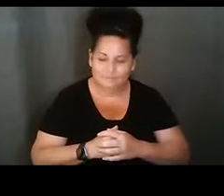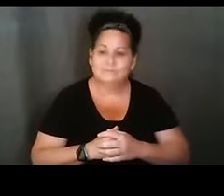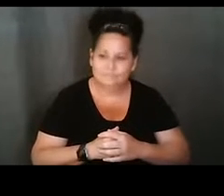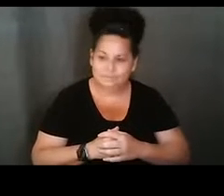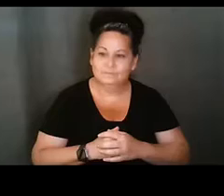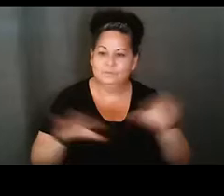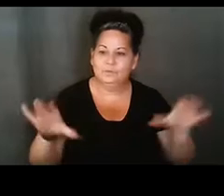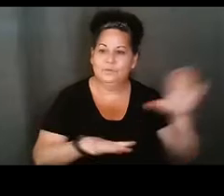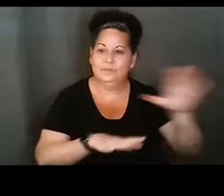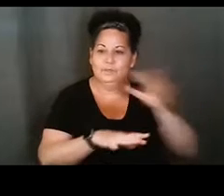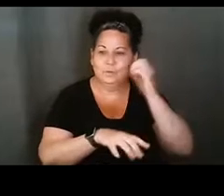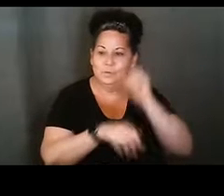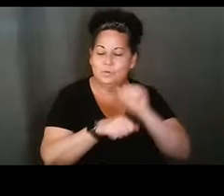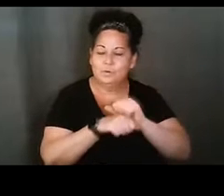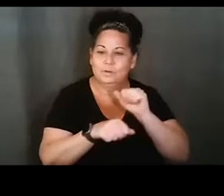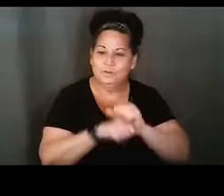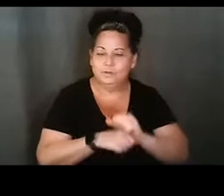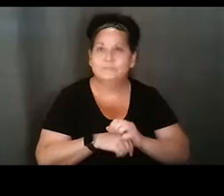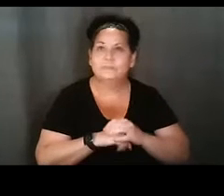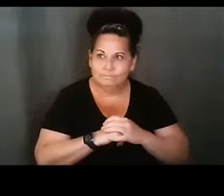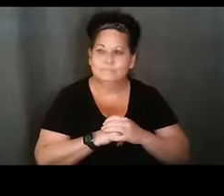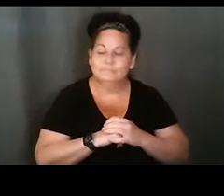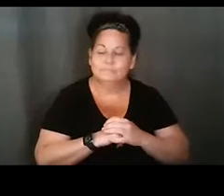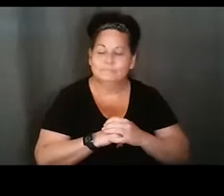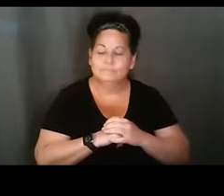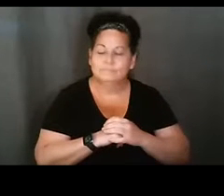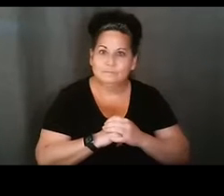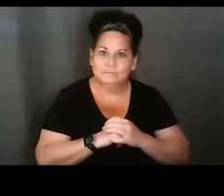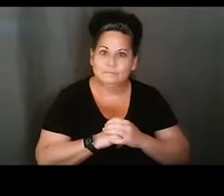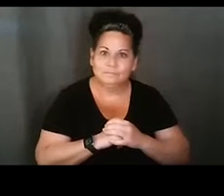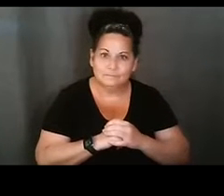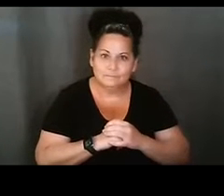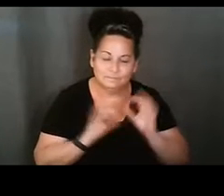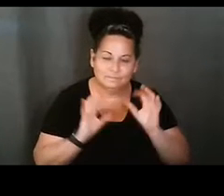his homework, but he's shaking his head. So he's that's what I'm talking. There we go.